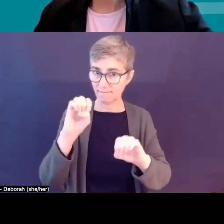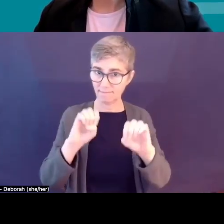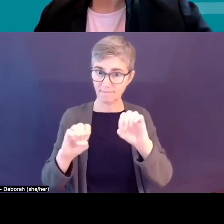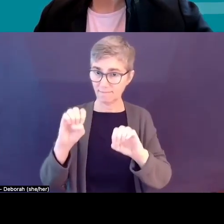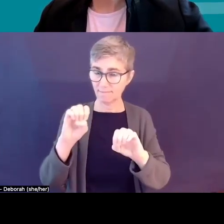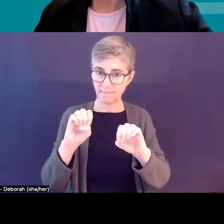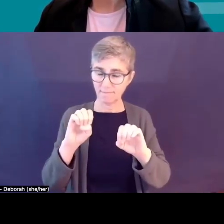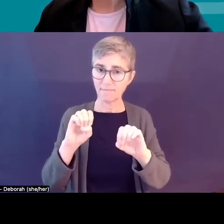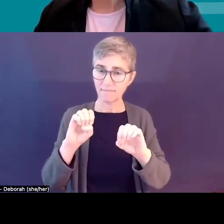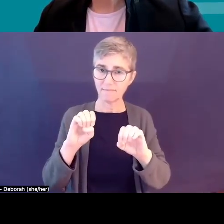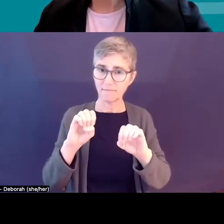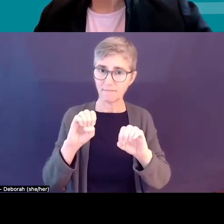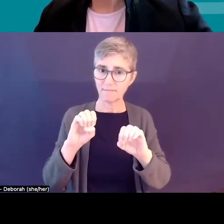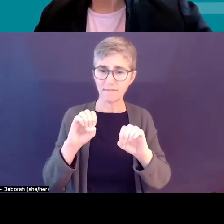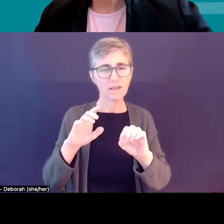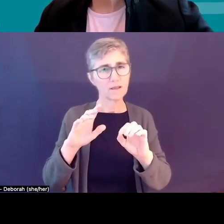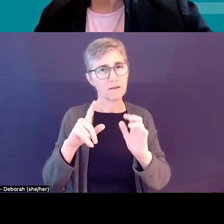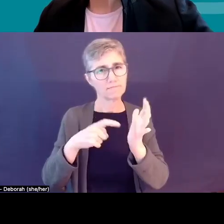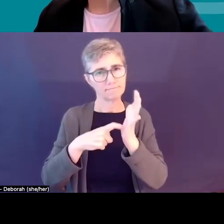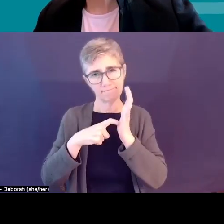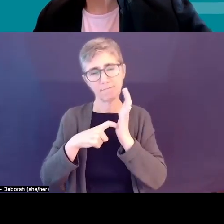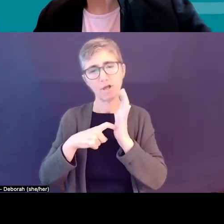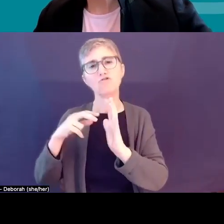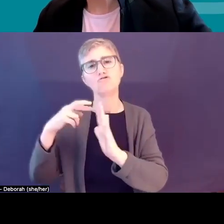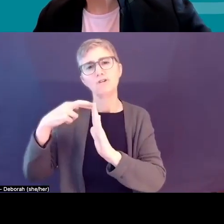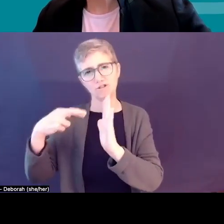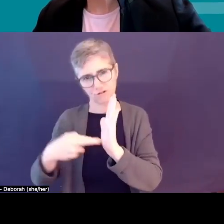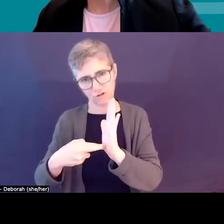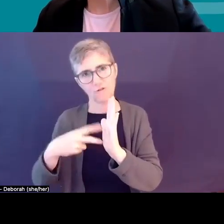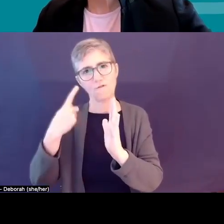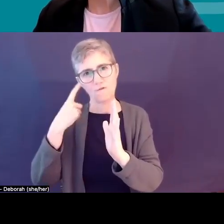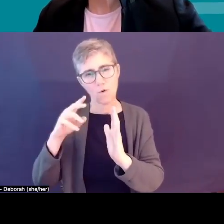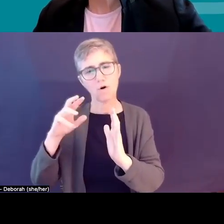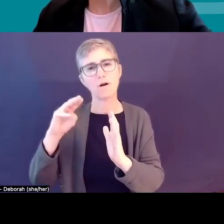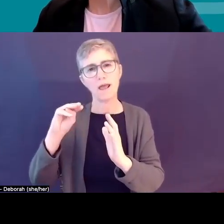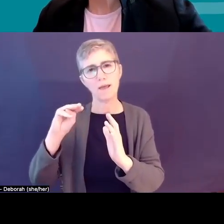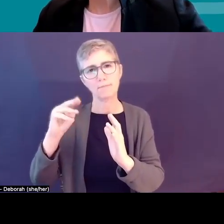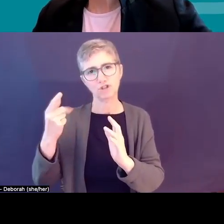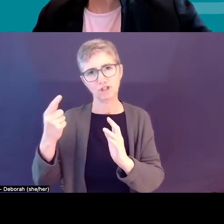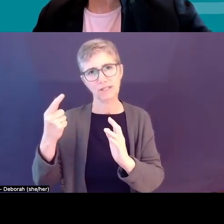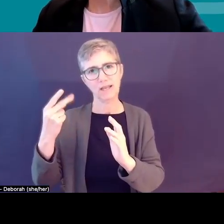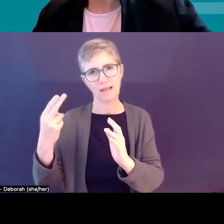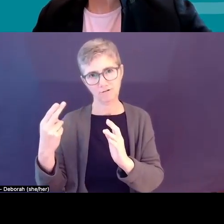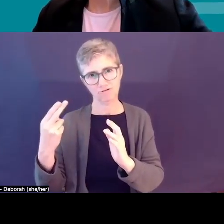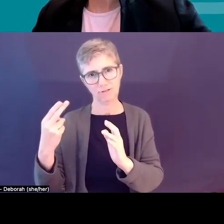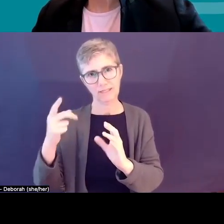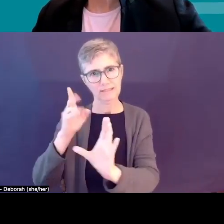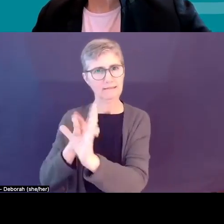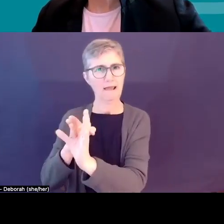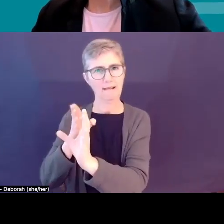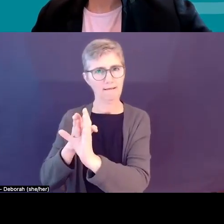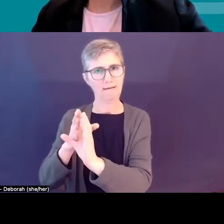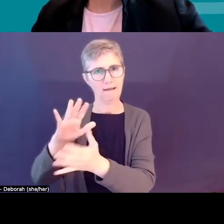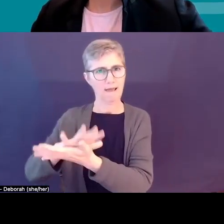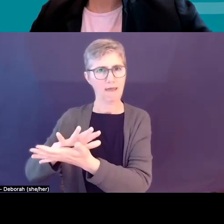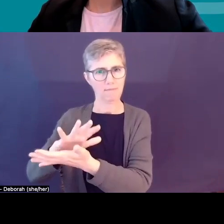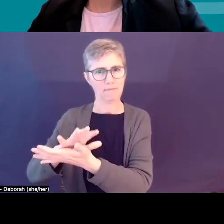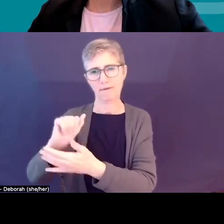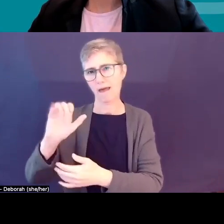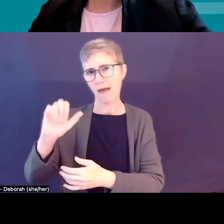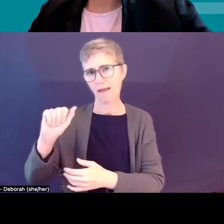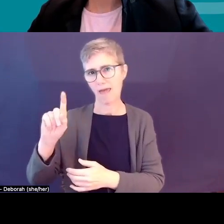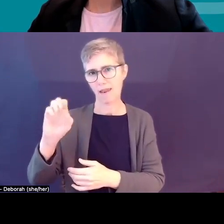requires you to register for the MGH Psych Academy. That's because they have helped us set up the